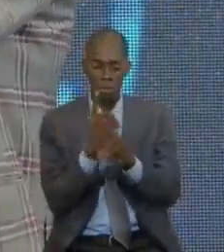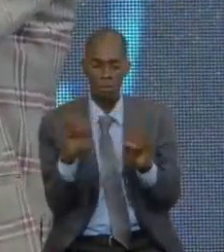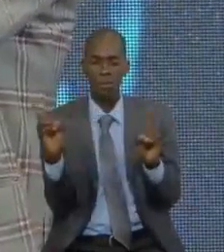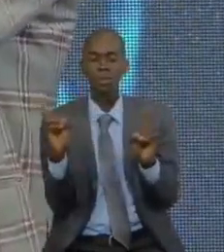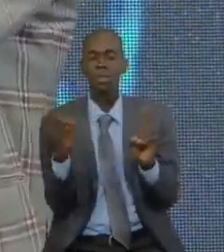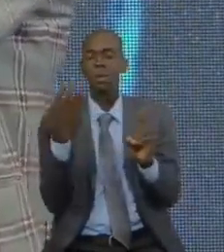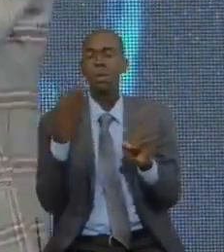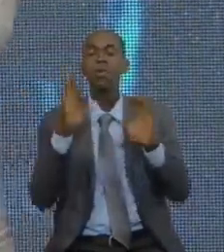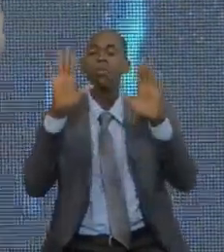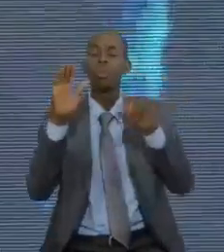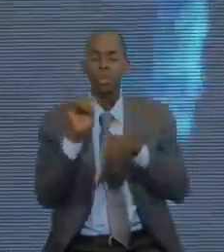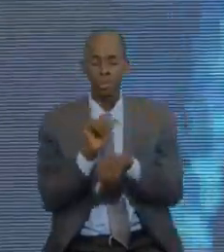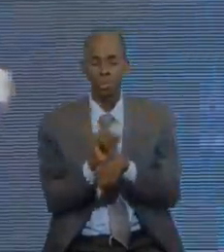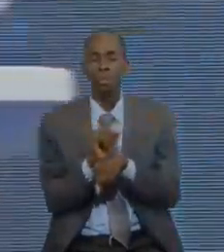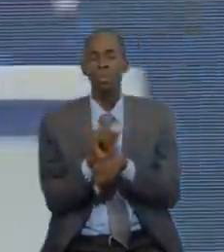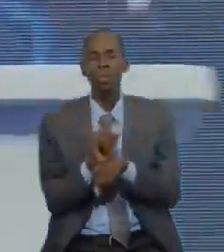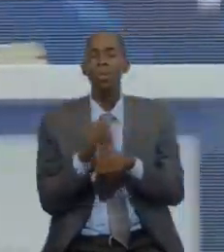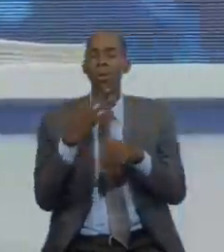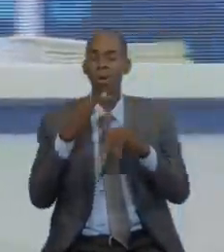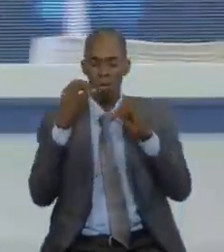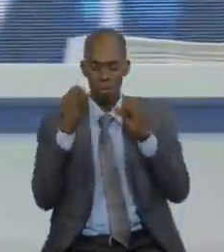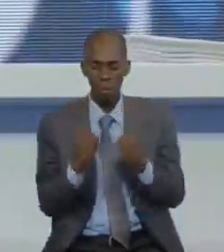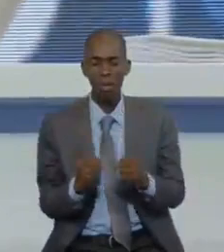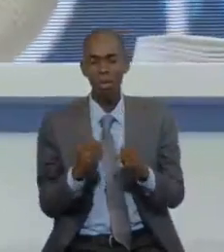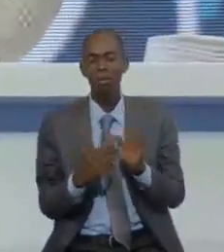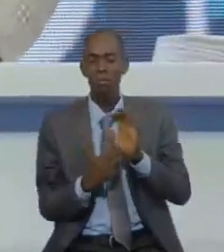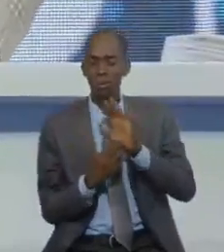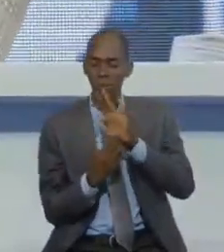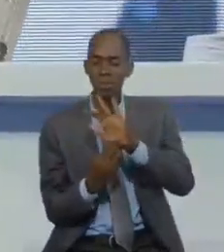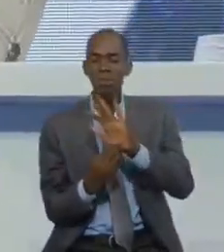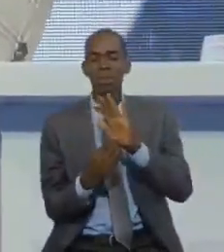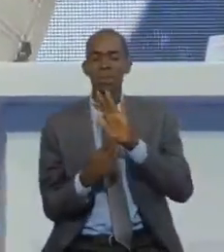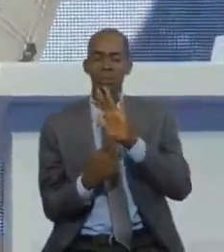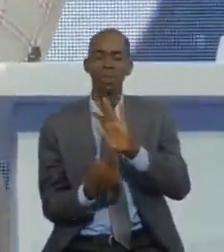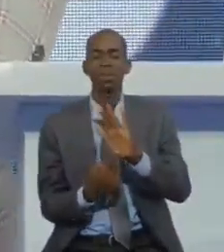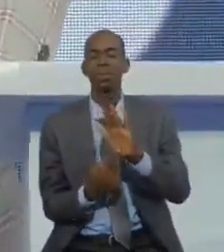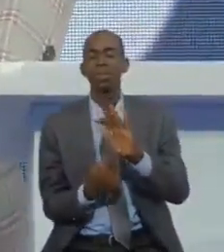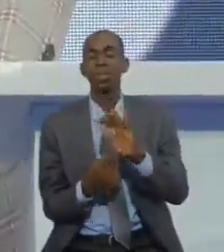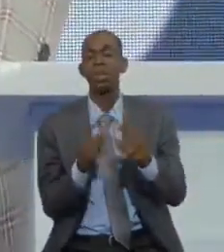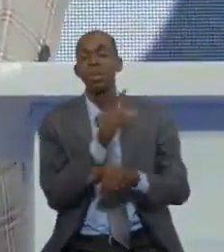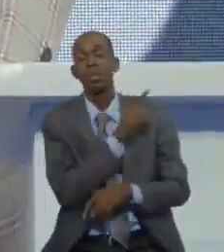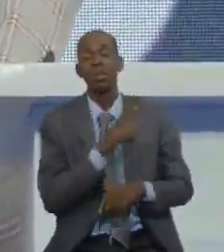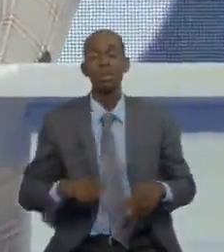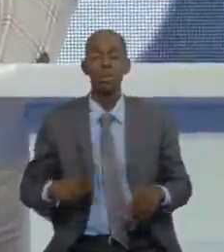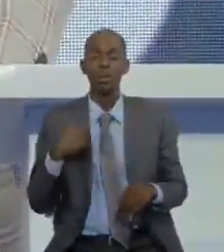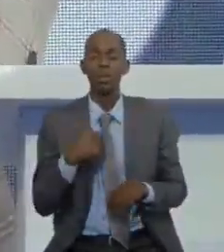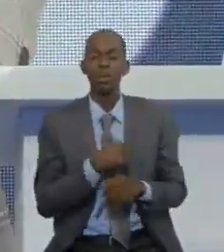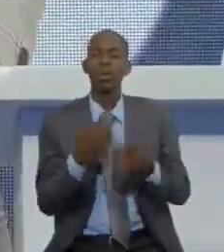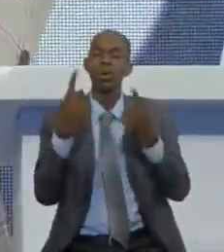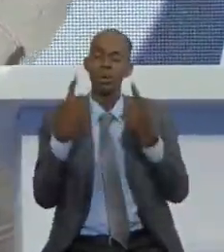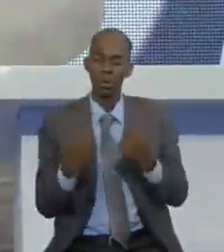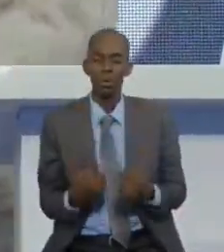of miracles, of power manifestation. Lord, we come trusting you